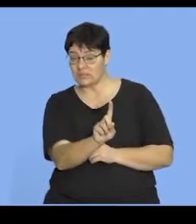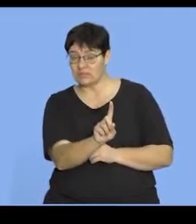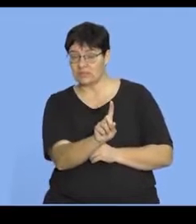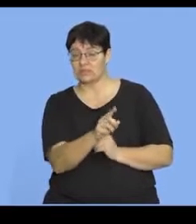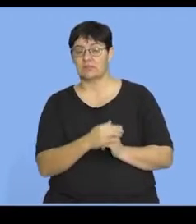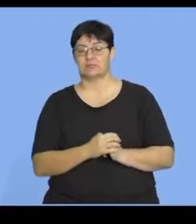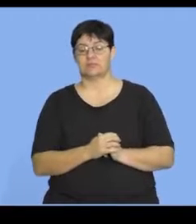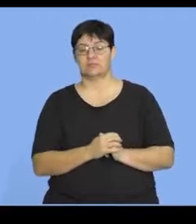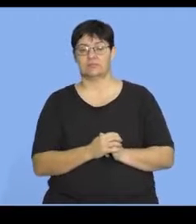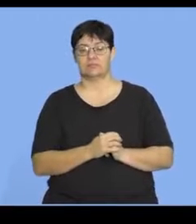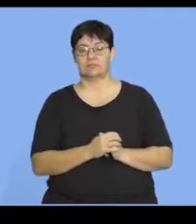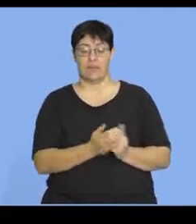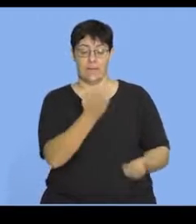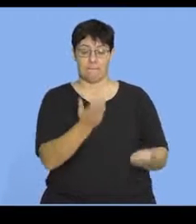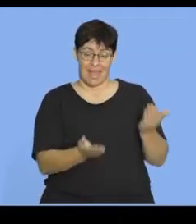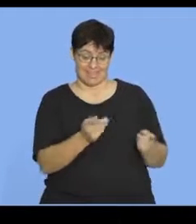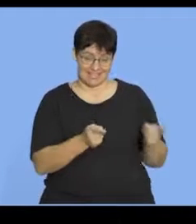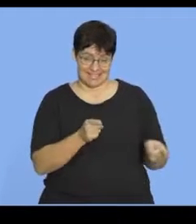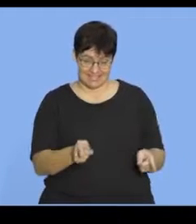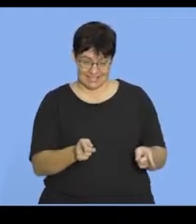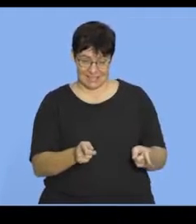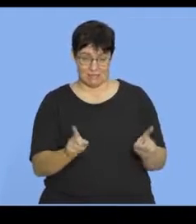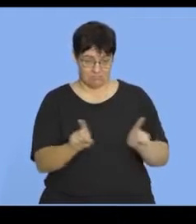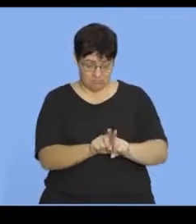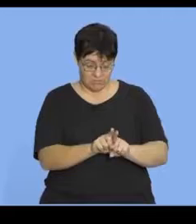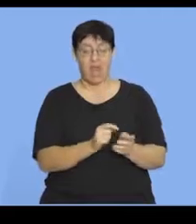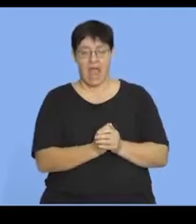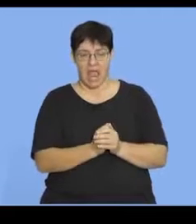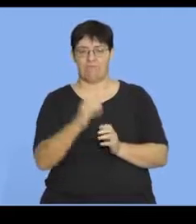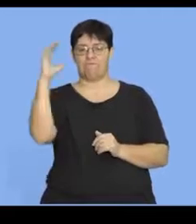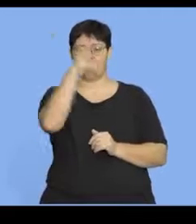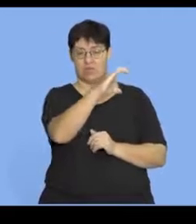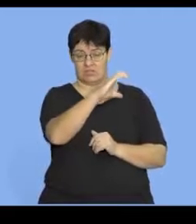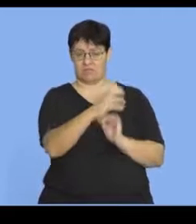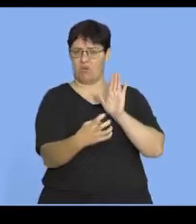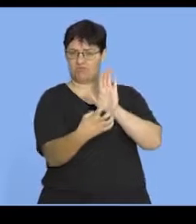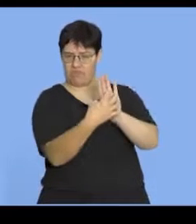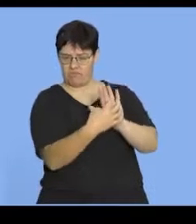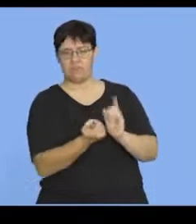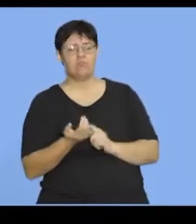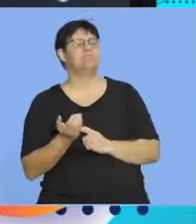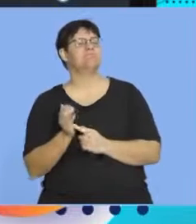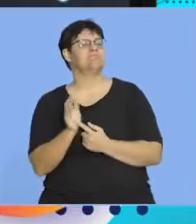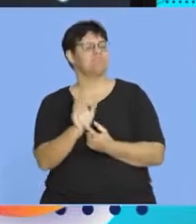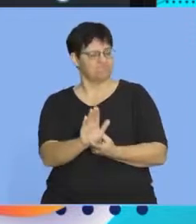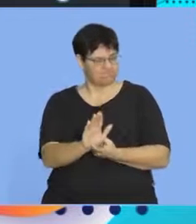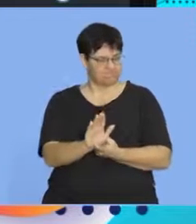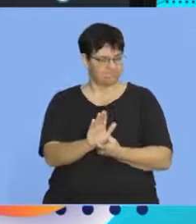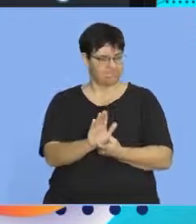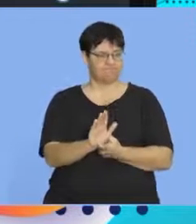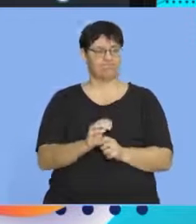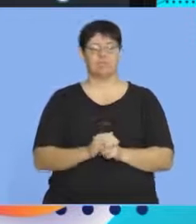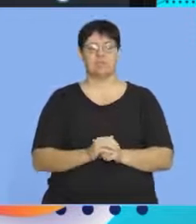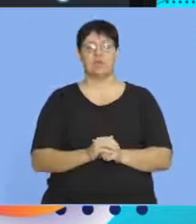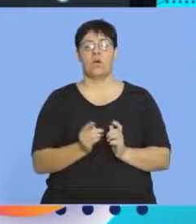at the relationship between mass and force as a graph. So we could use a simulation like that, where